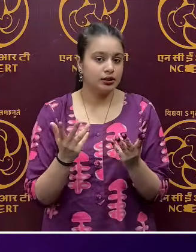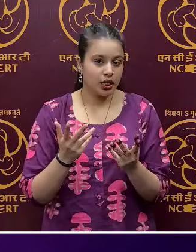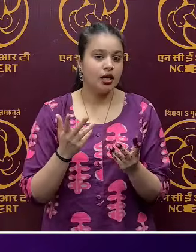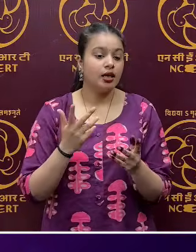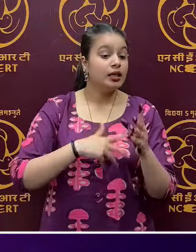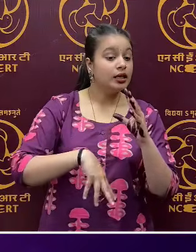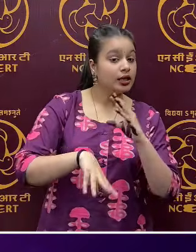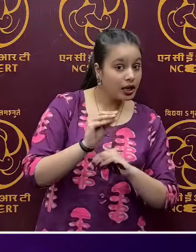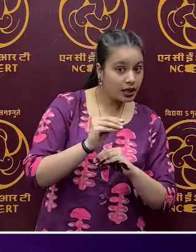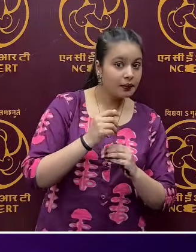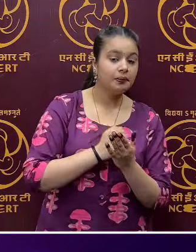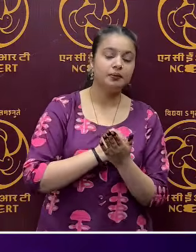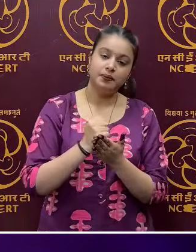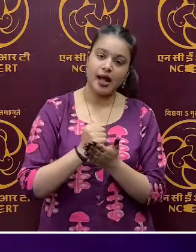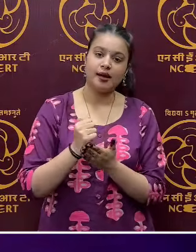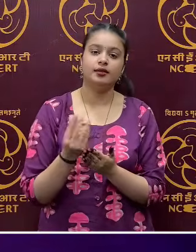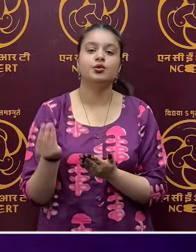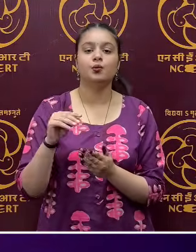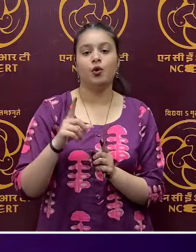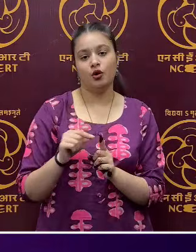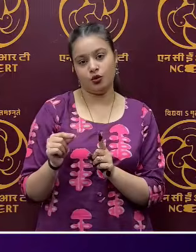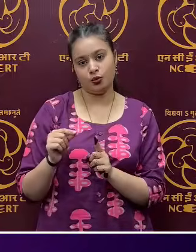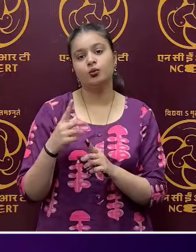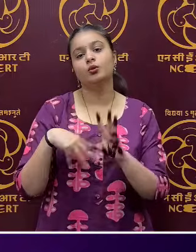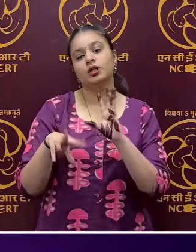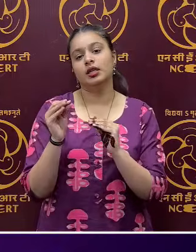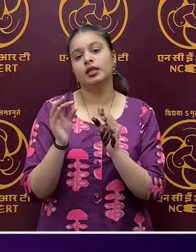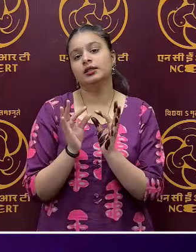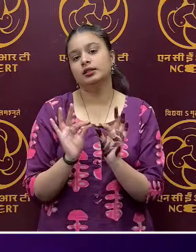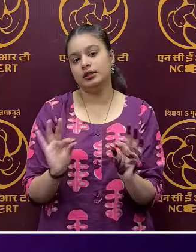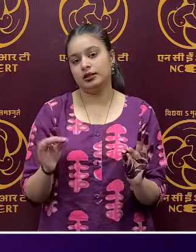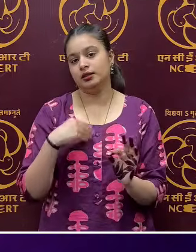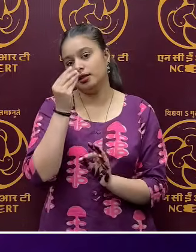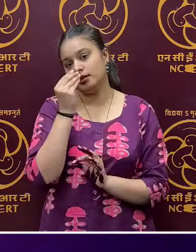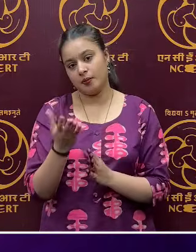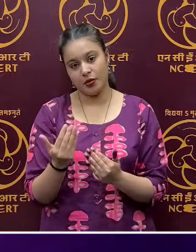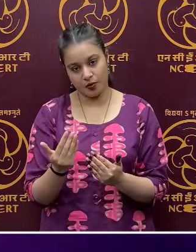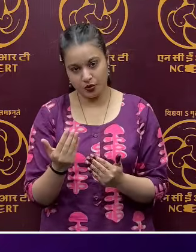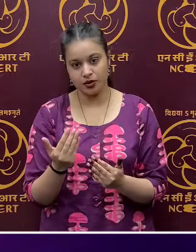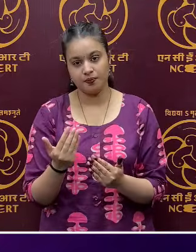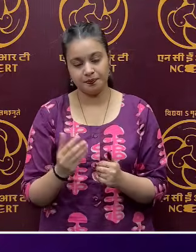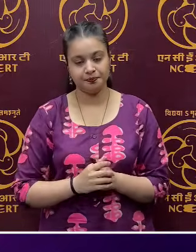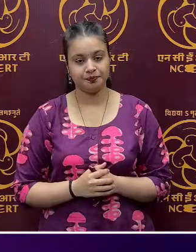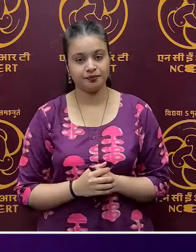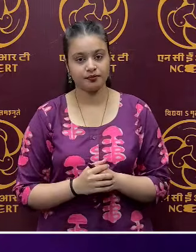learn by practice. There are exceptions to every rule.